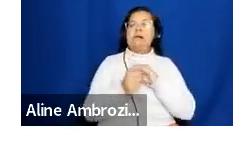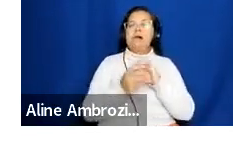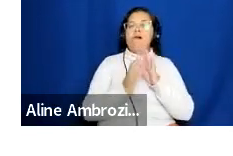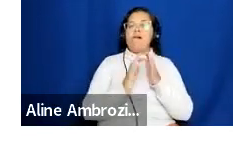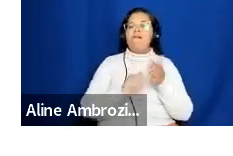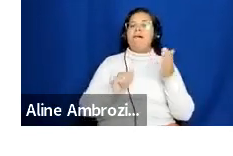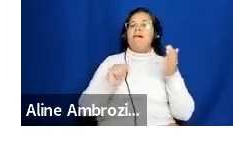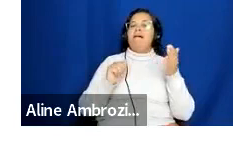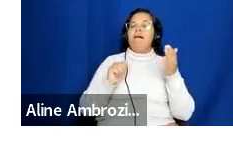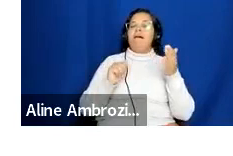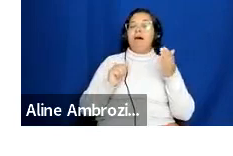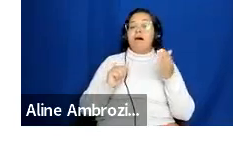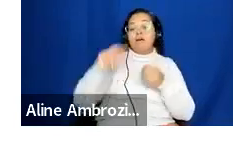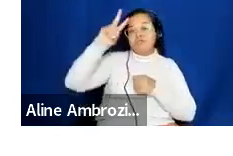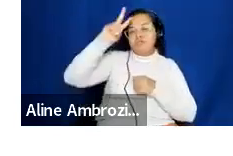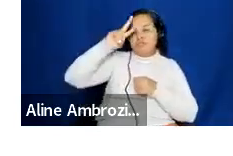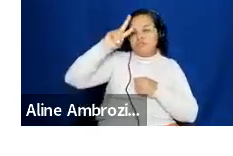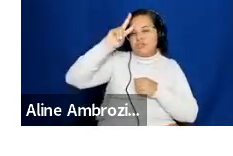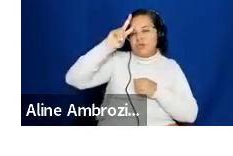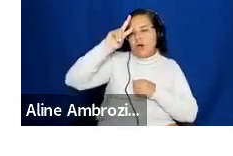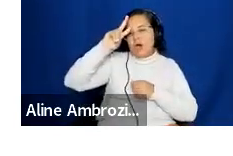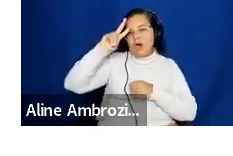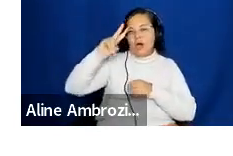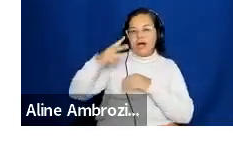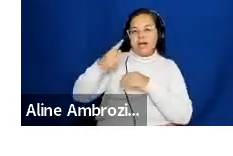an abstraction from later history,